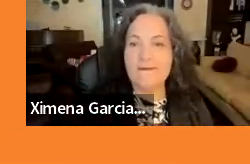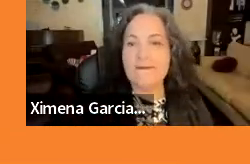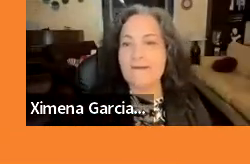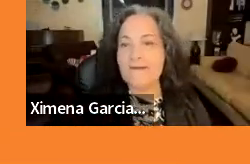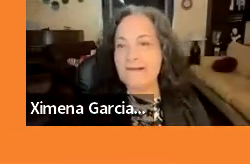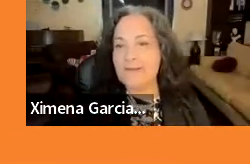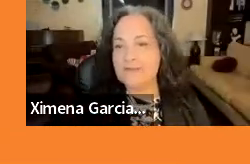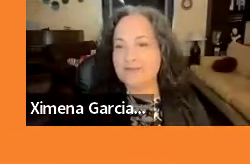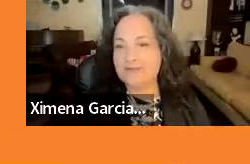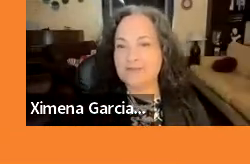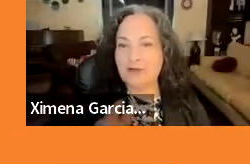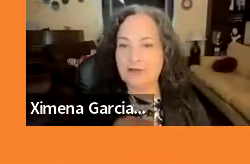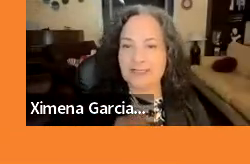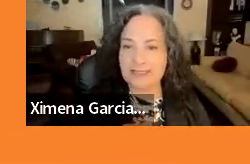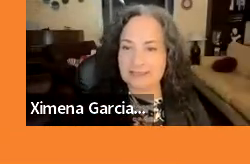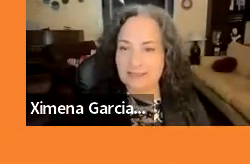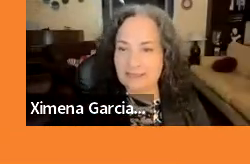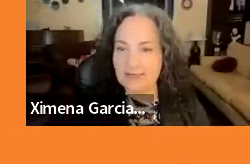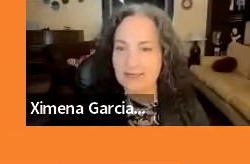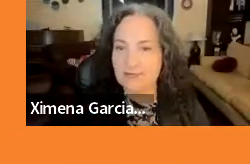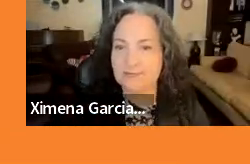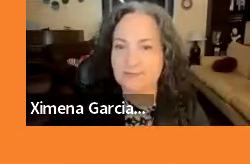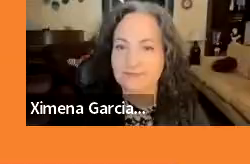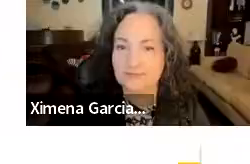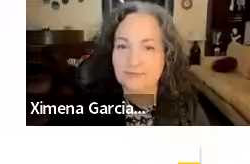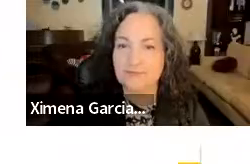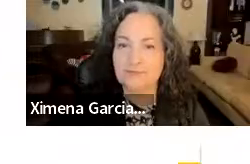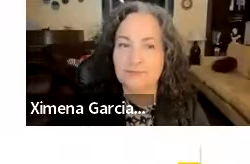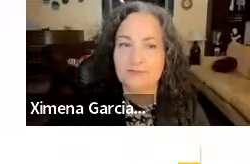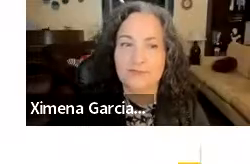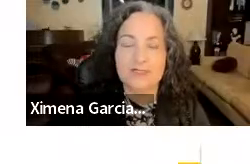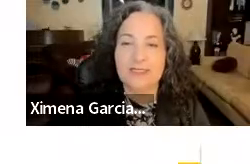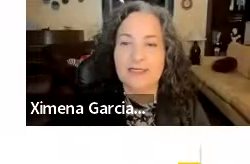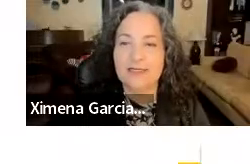three. Okay, next slide now.